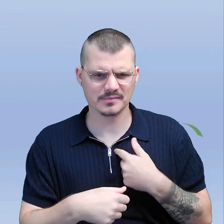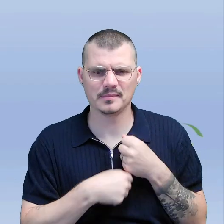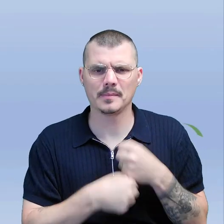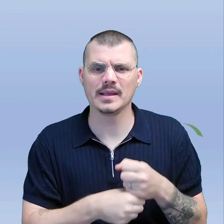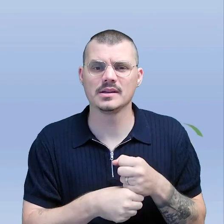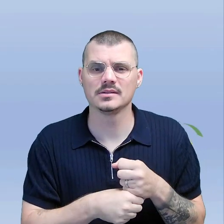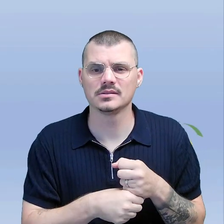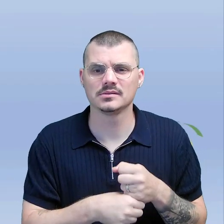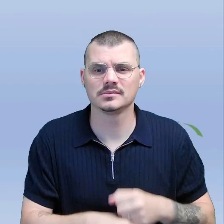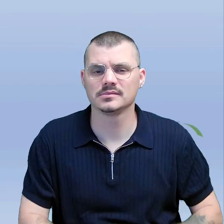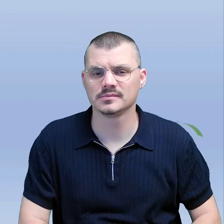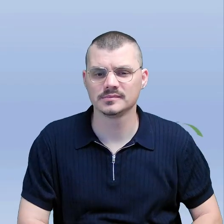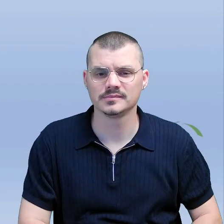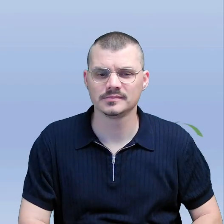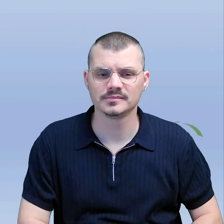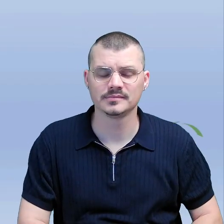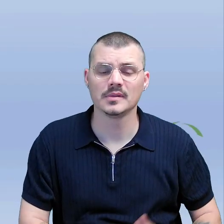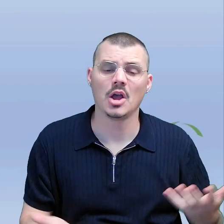he or she prepared it?